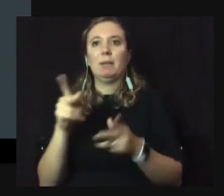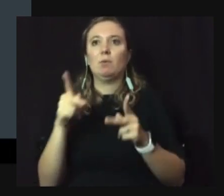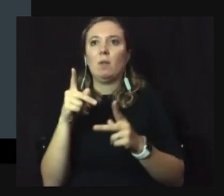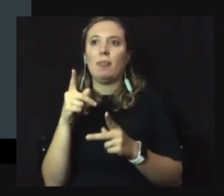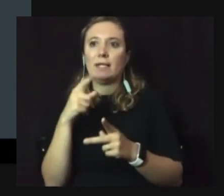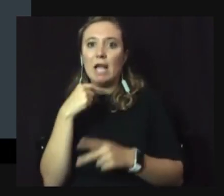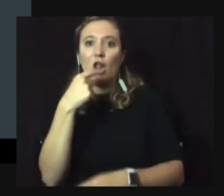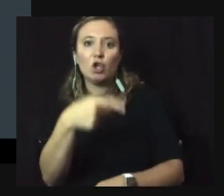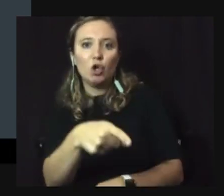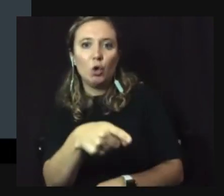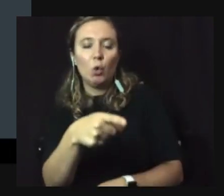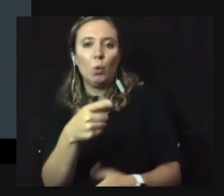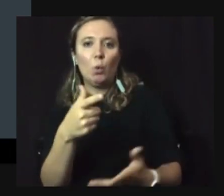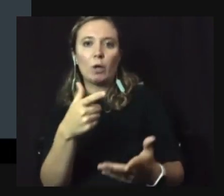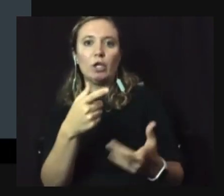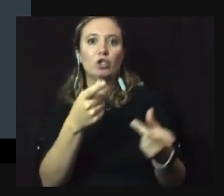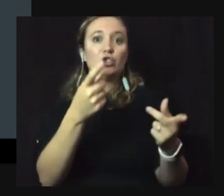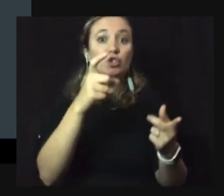I don't want to pass.